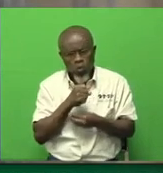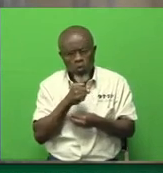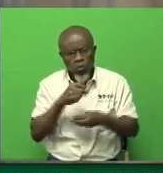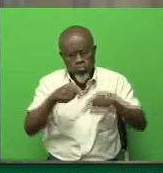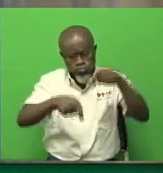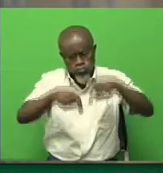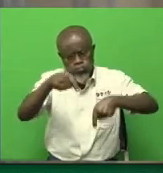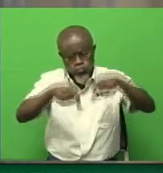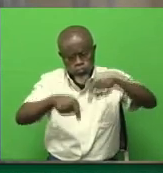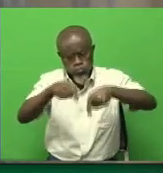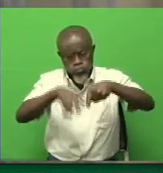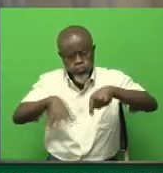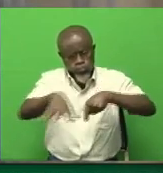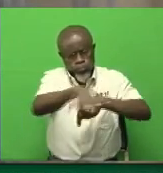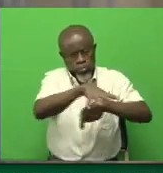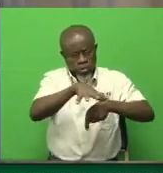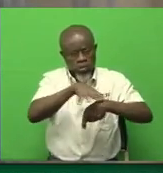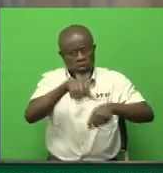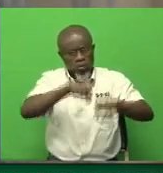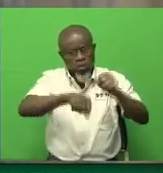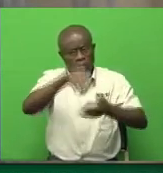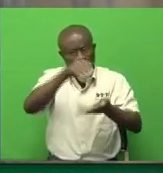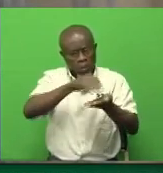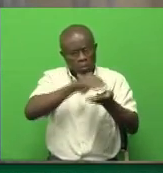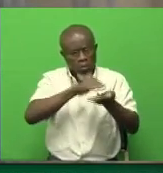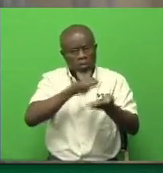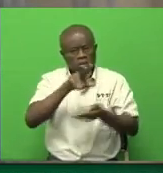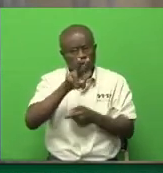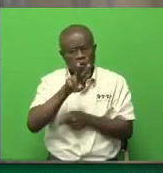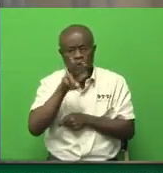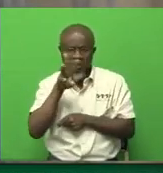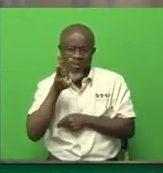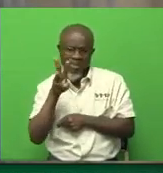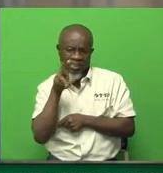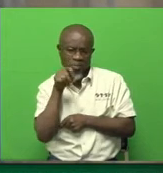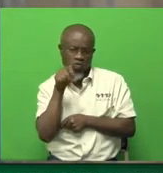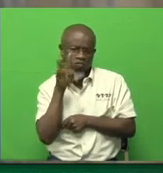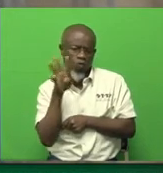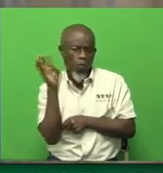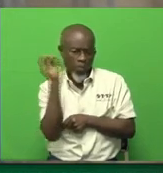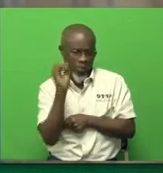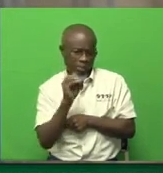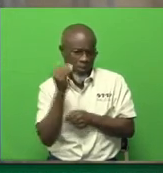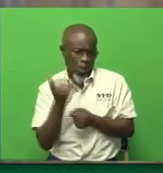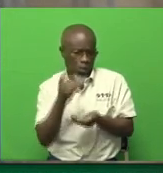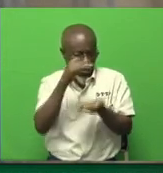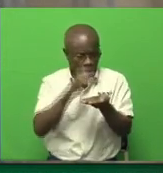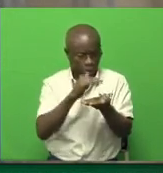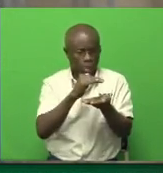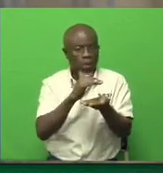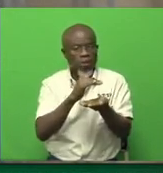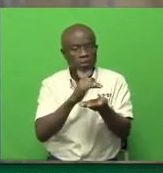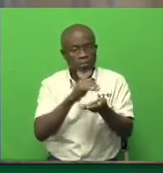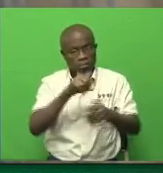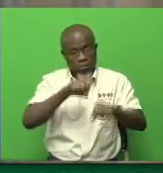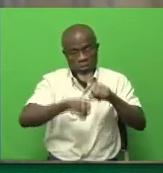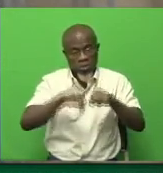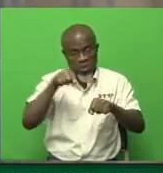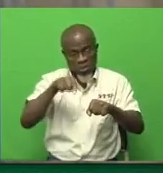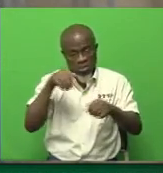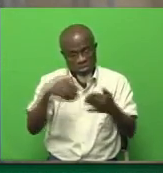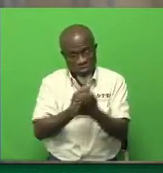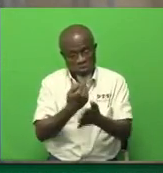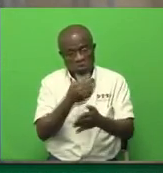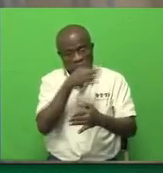SPG to what 26.4 percent 26.47 so the benefit to companies from this new incentive